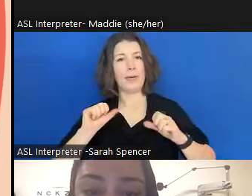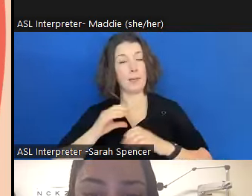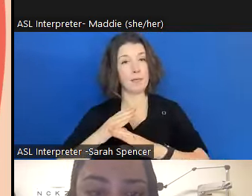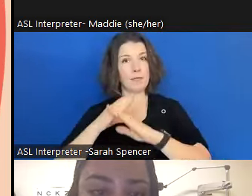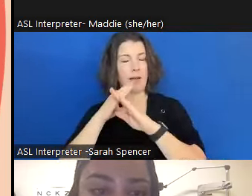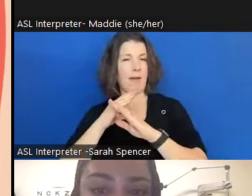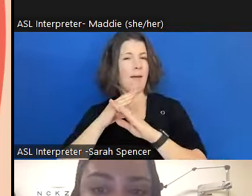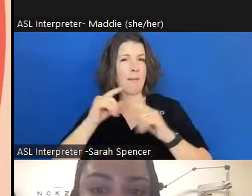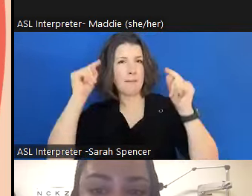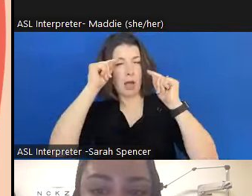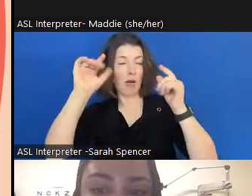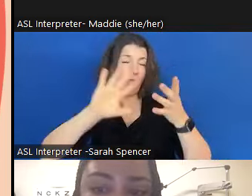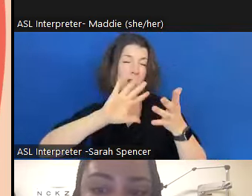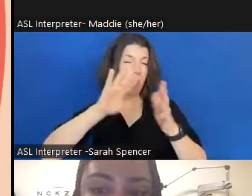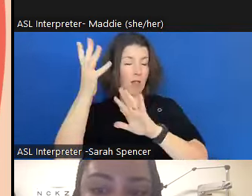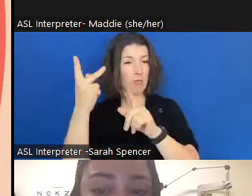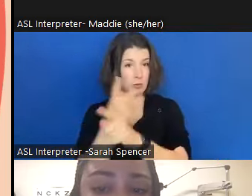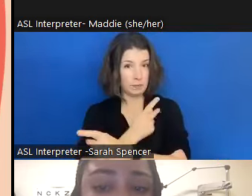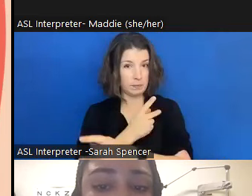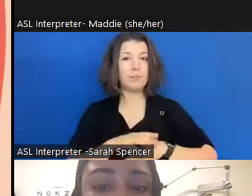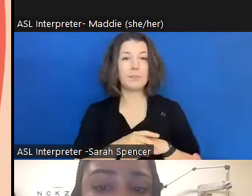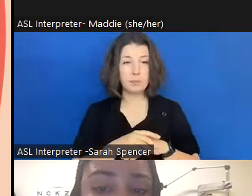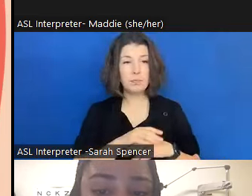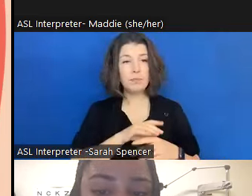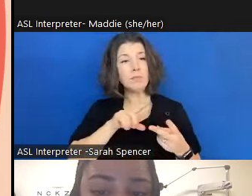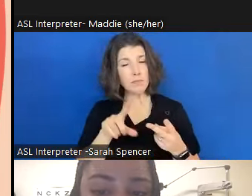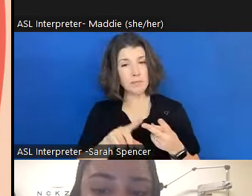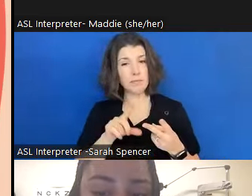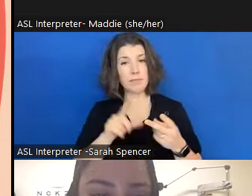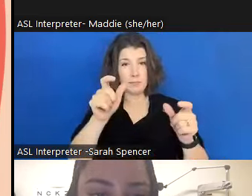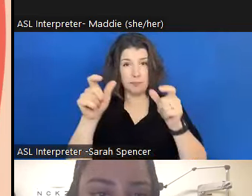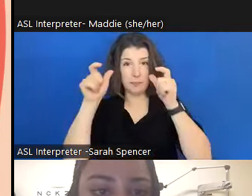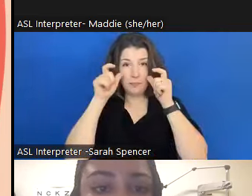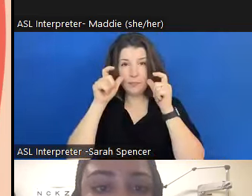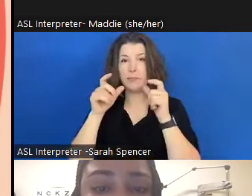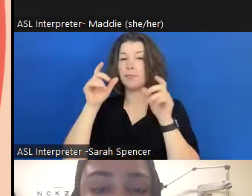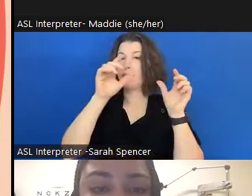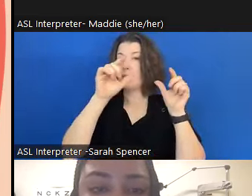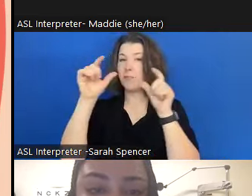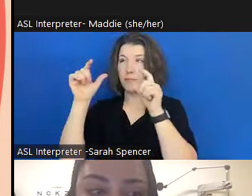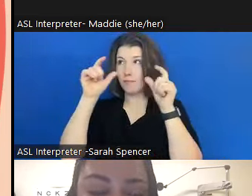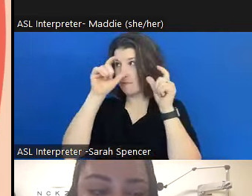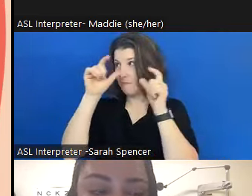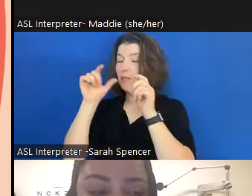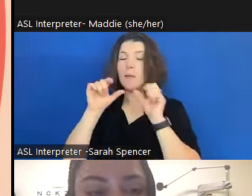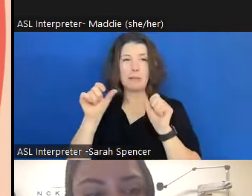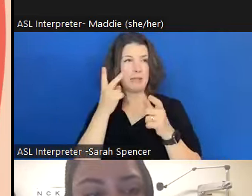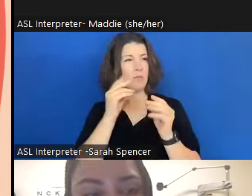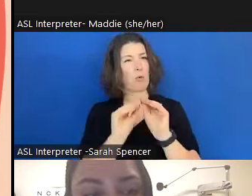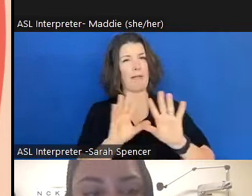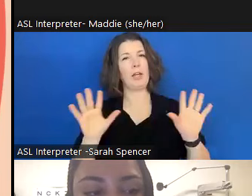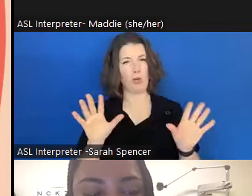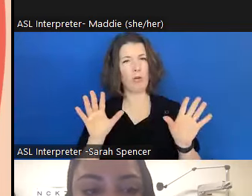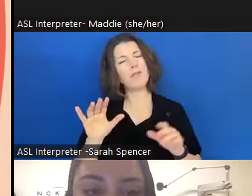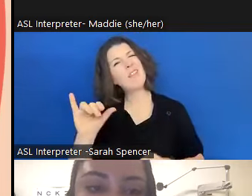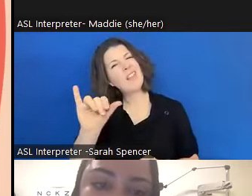is a wearable device that magnifies surroundings for the user to see more clearly. And it is kind of like